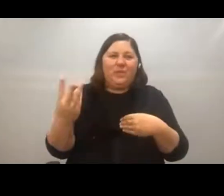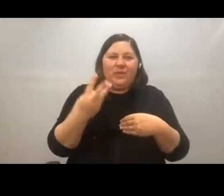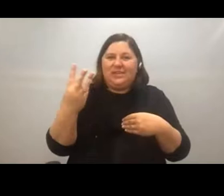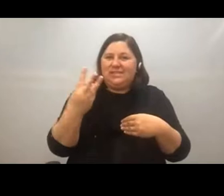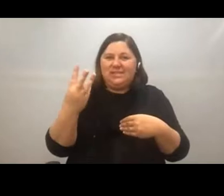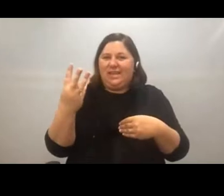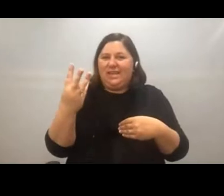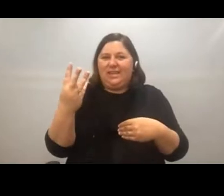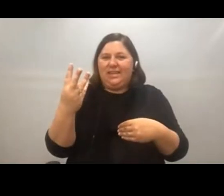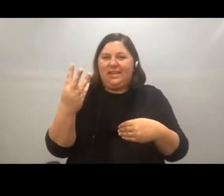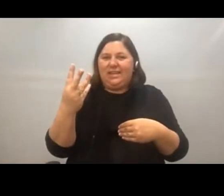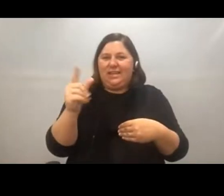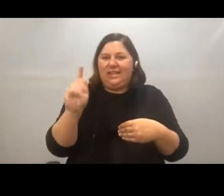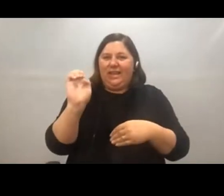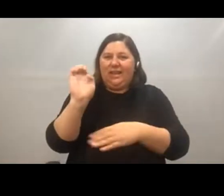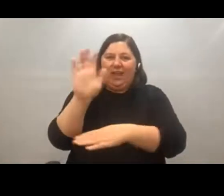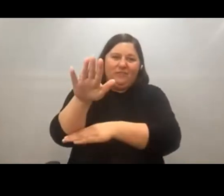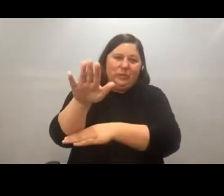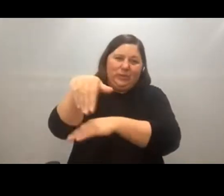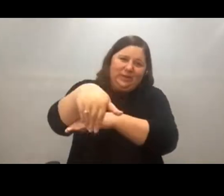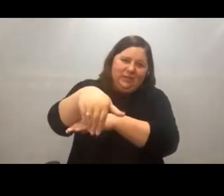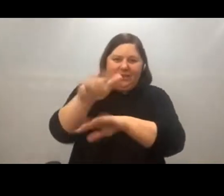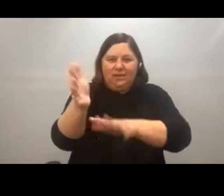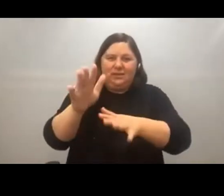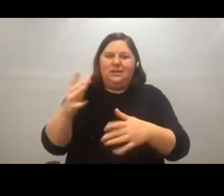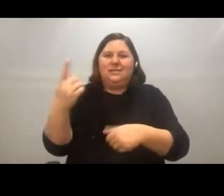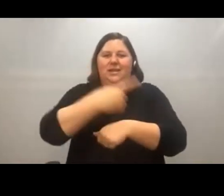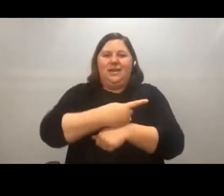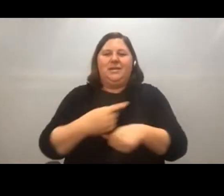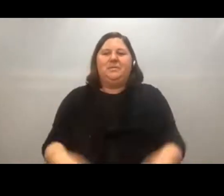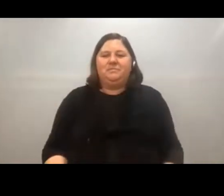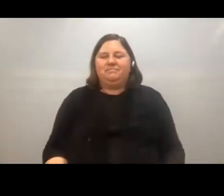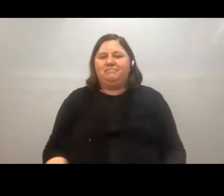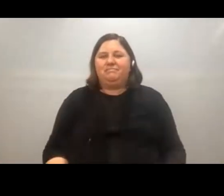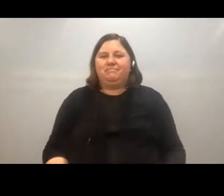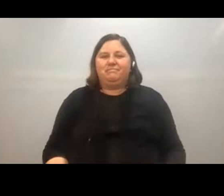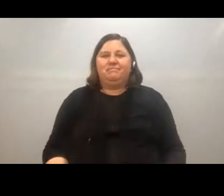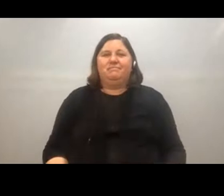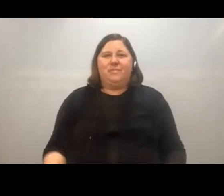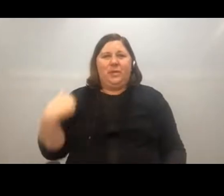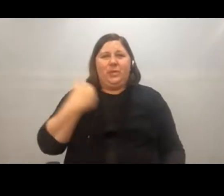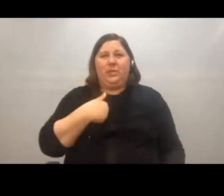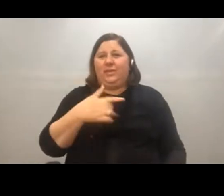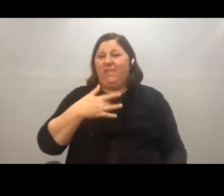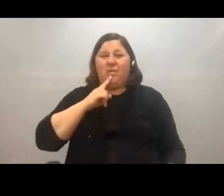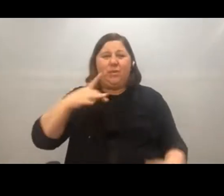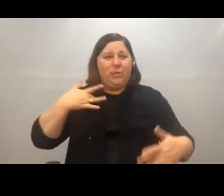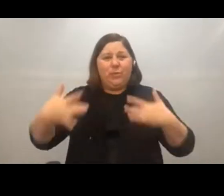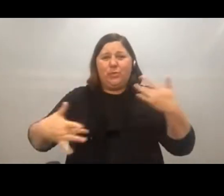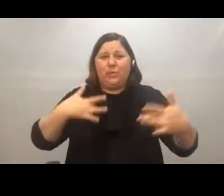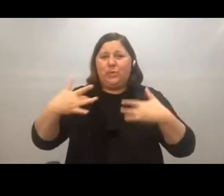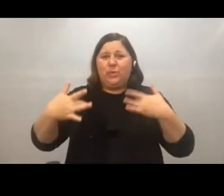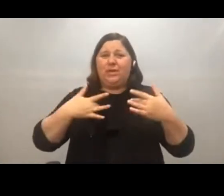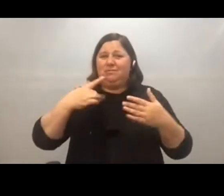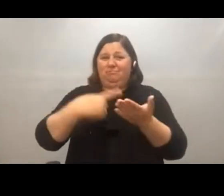late afternoon early evening day um we are really excited to be talking about this